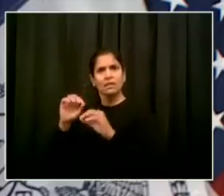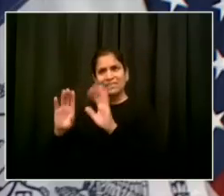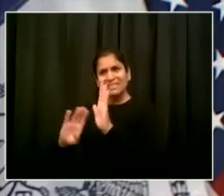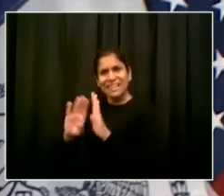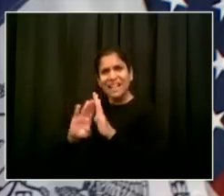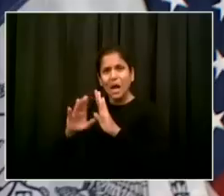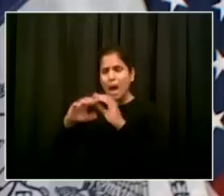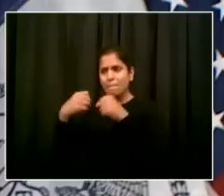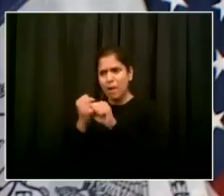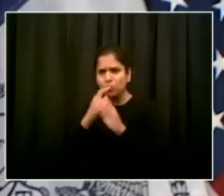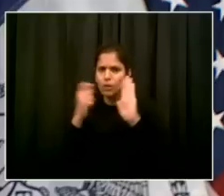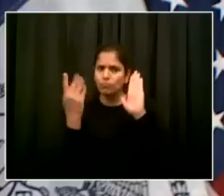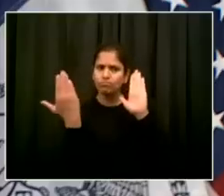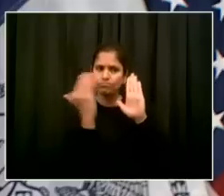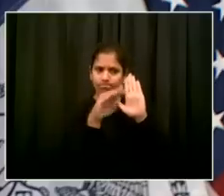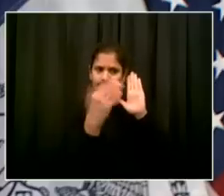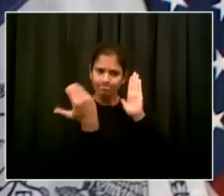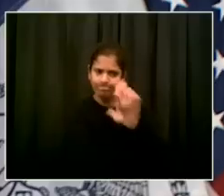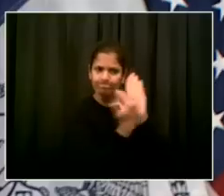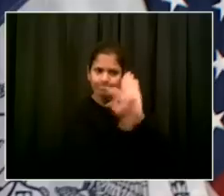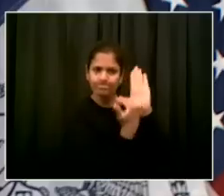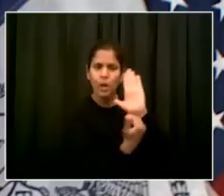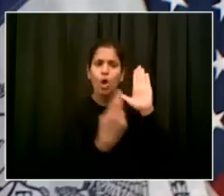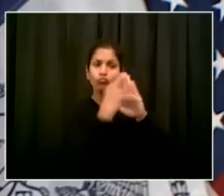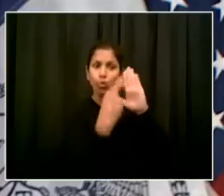and all communities. Go ahead, Ari.